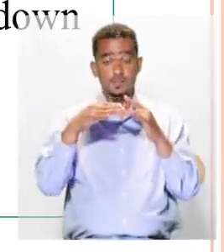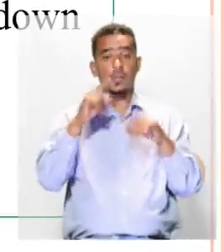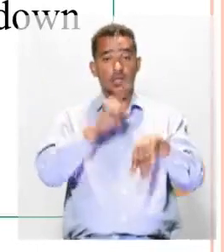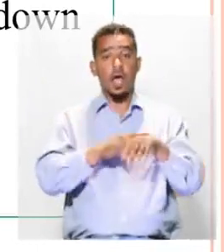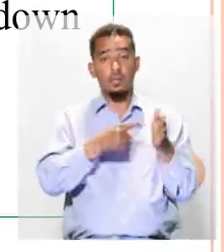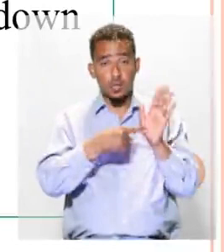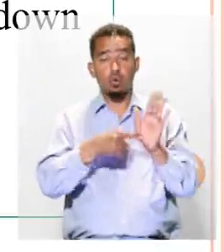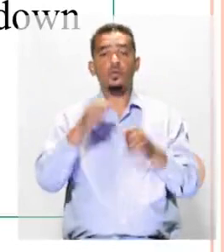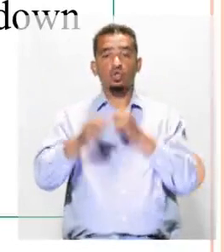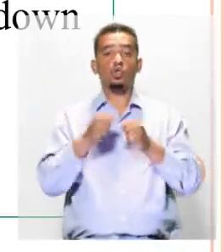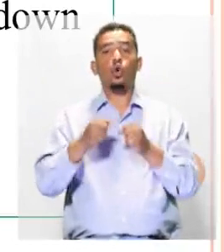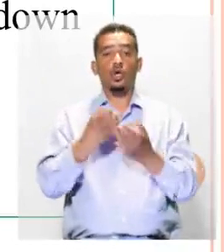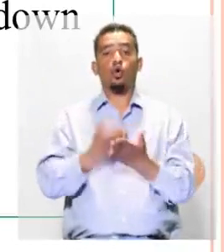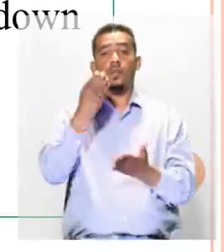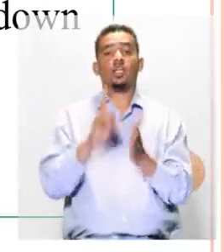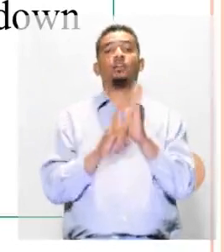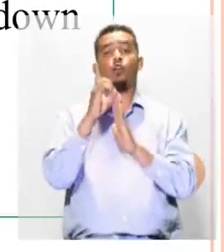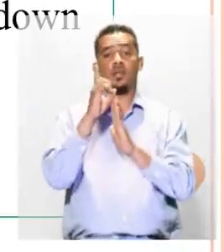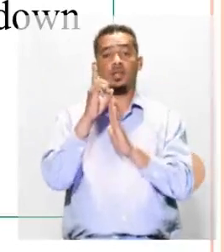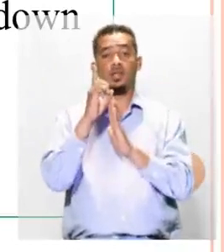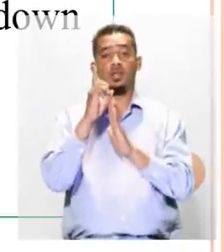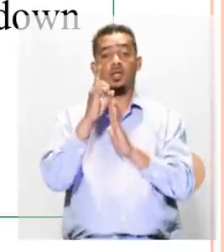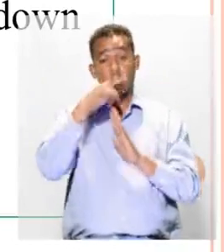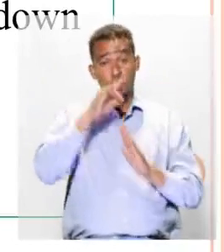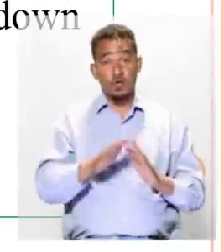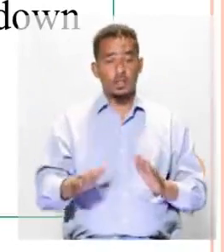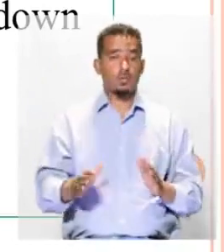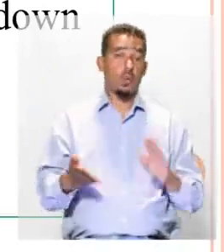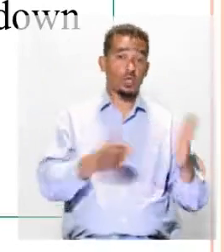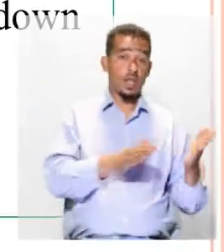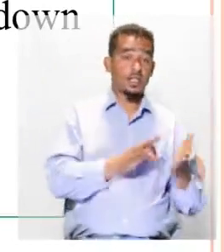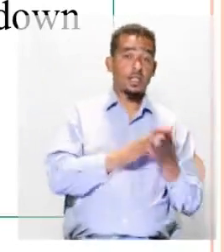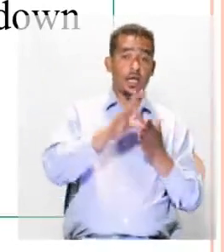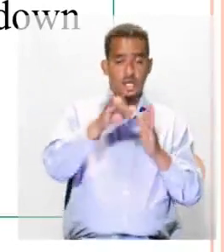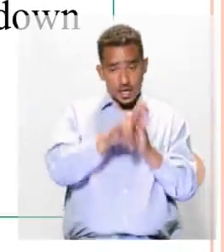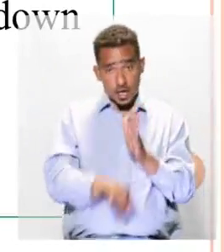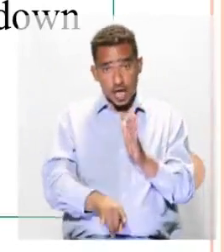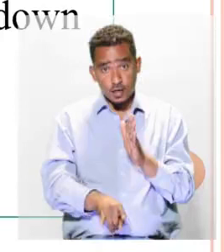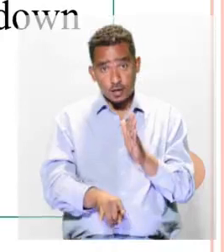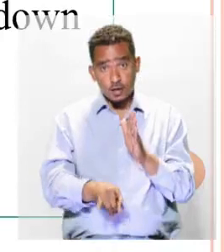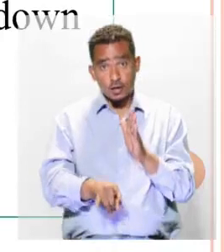of socio-economic development. Infant mortality rate has declined from